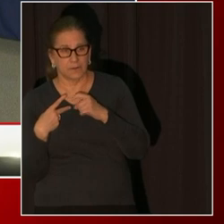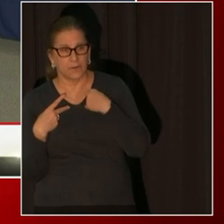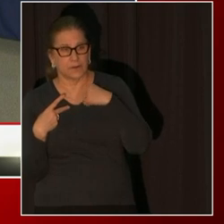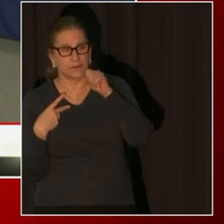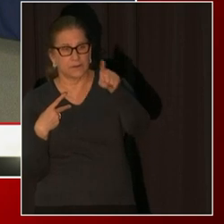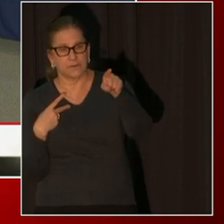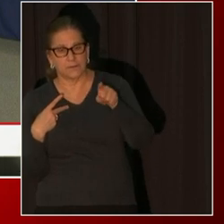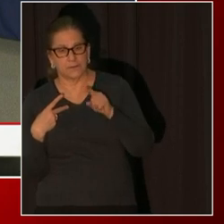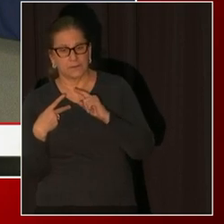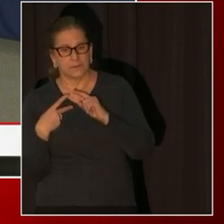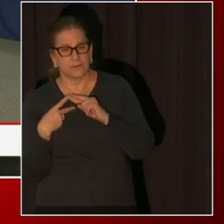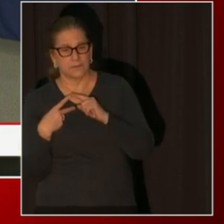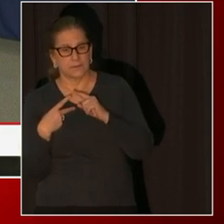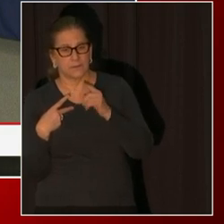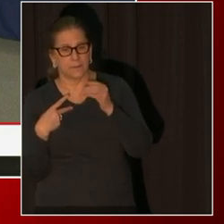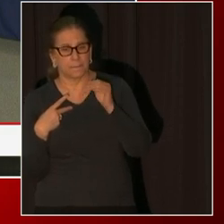DeWitt.